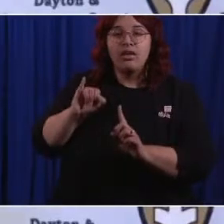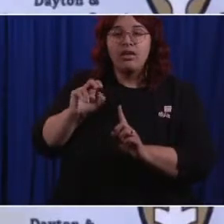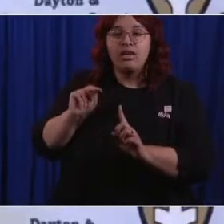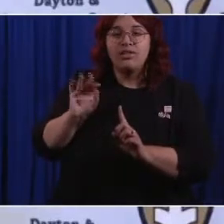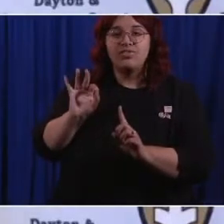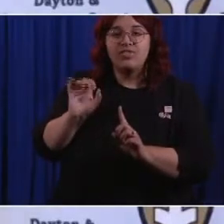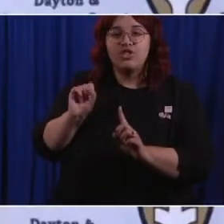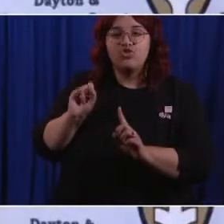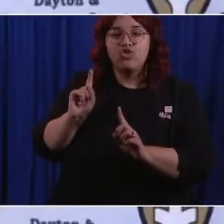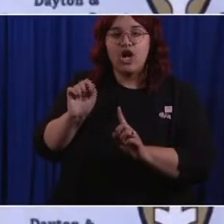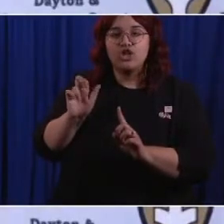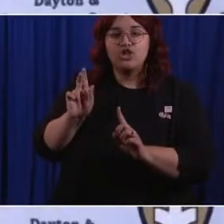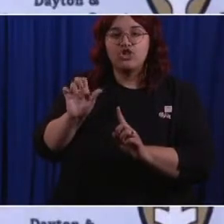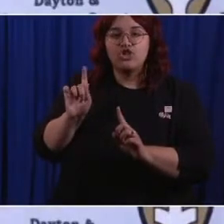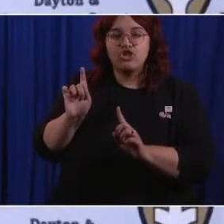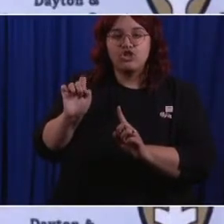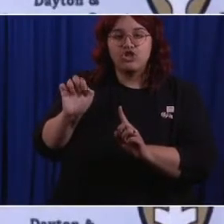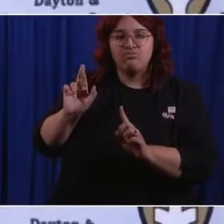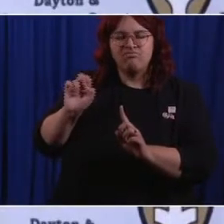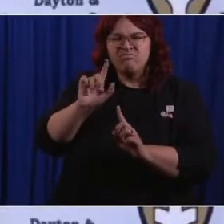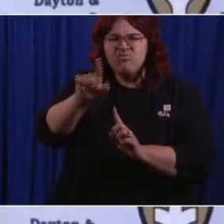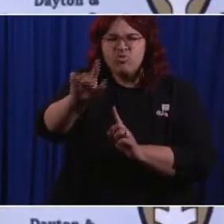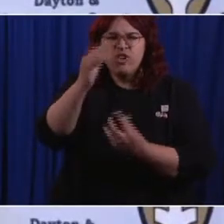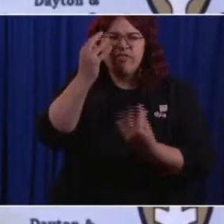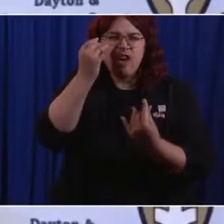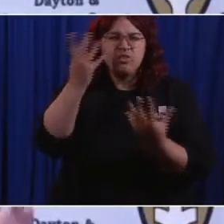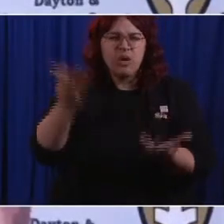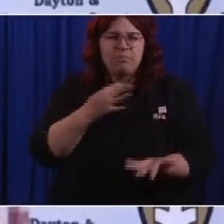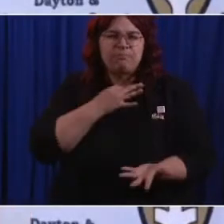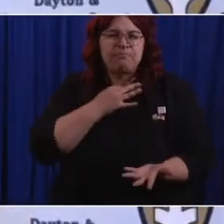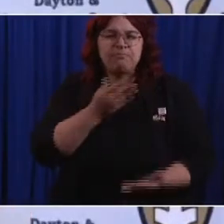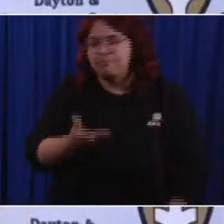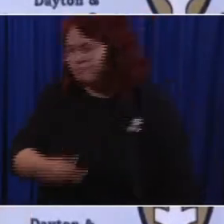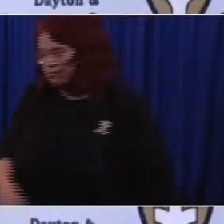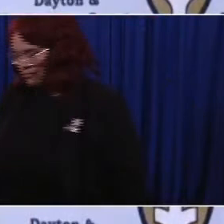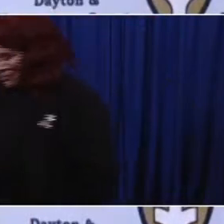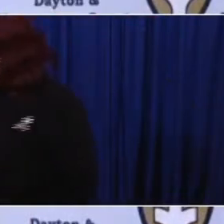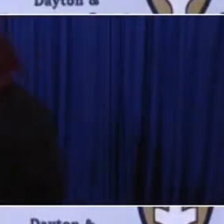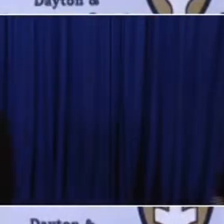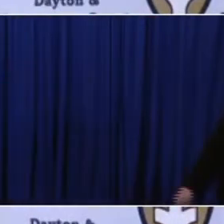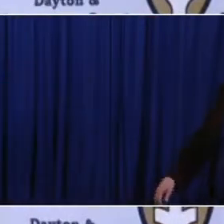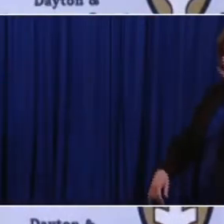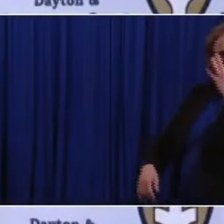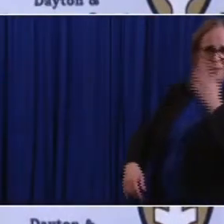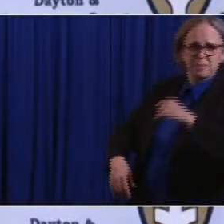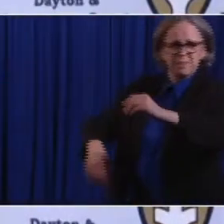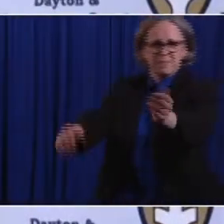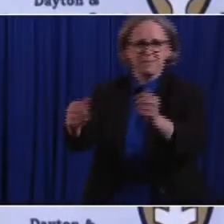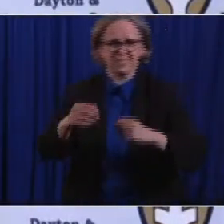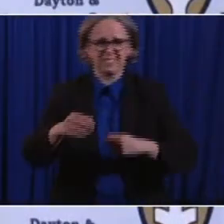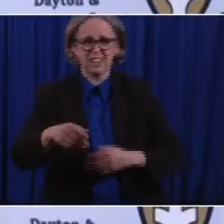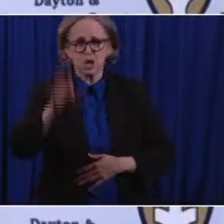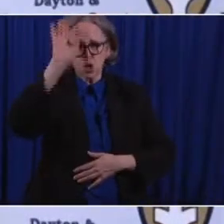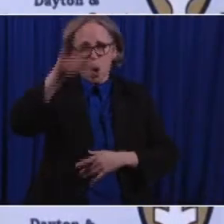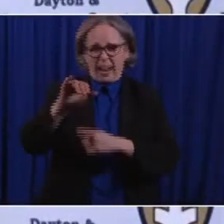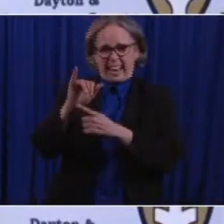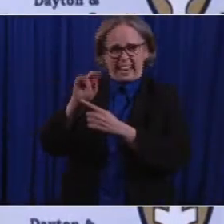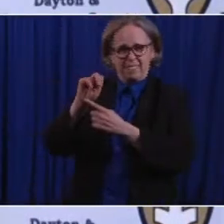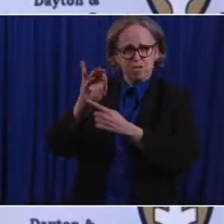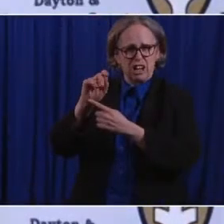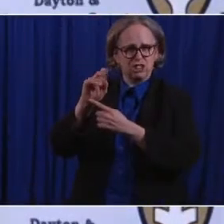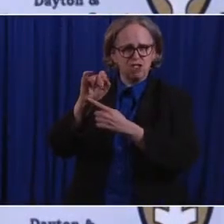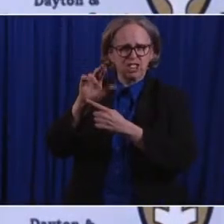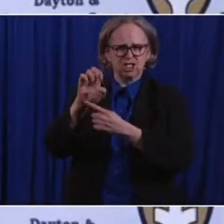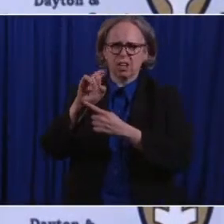things that we're looking at in our administration and talking with the General Assembly is some of the dollars that are coming directly to